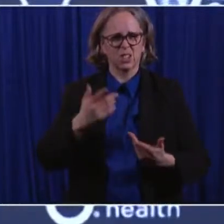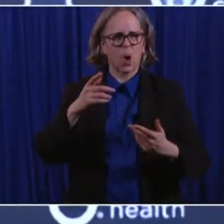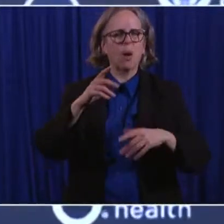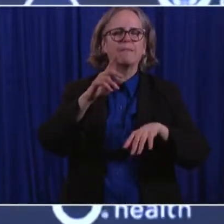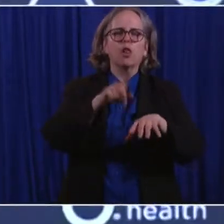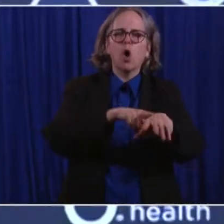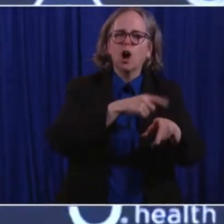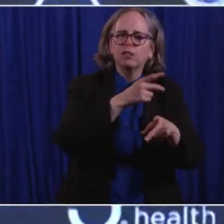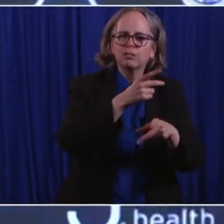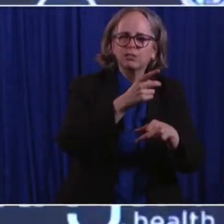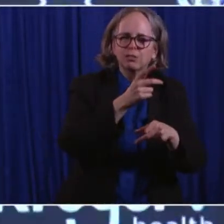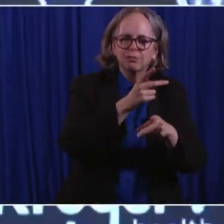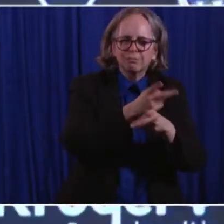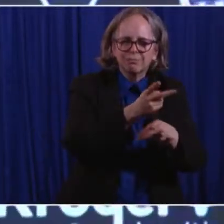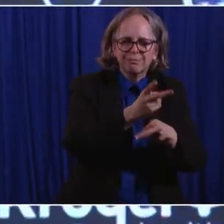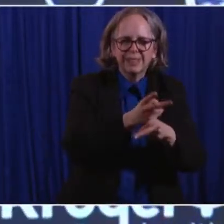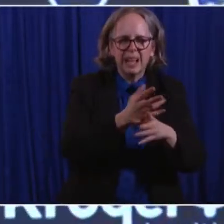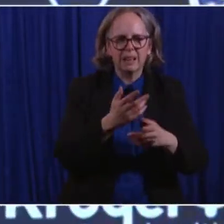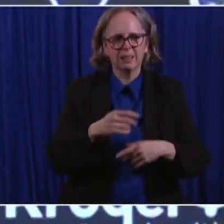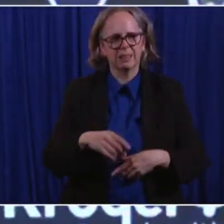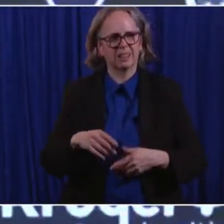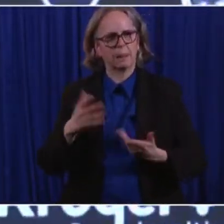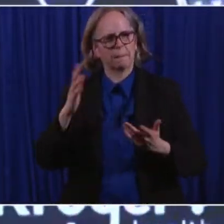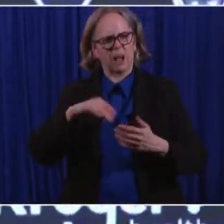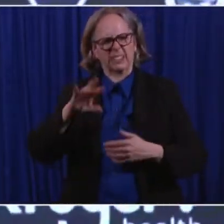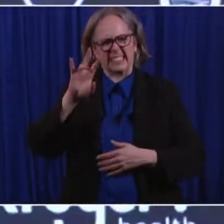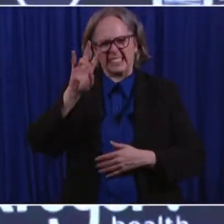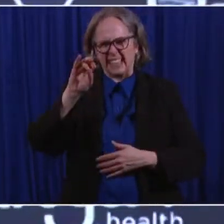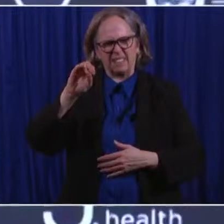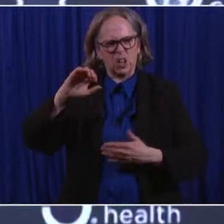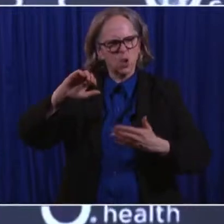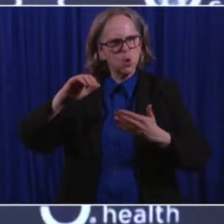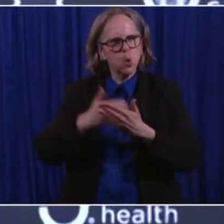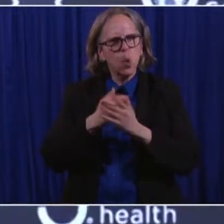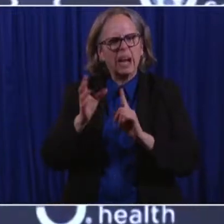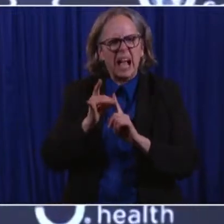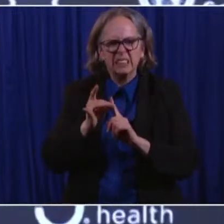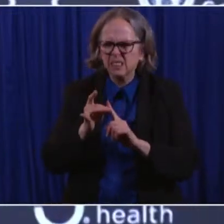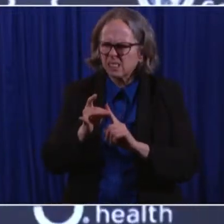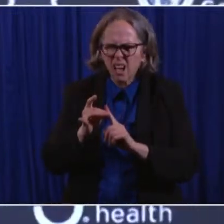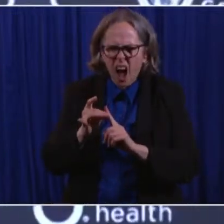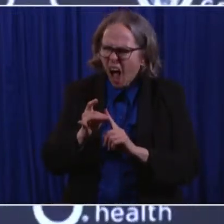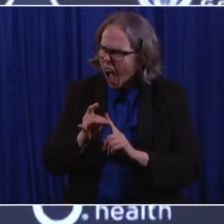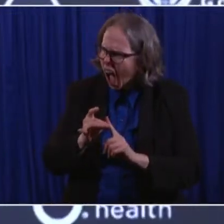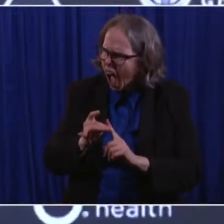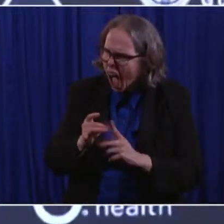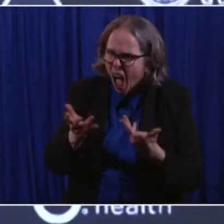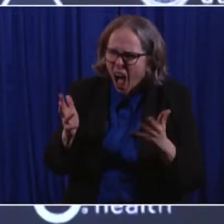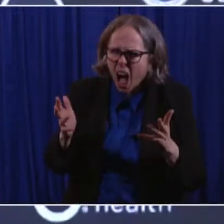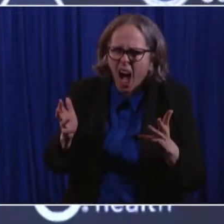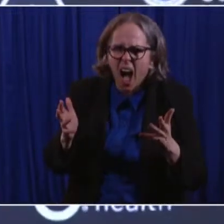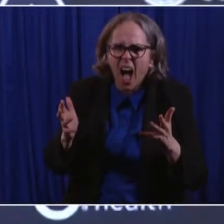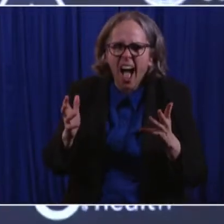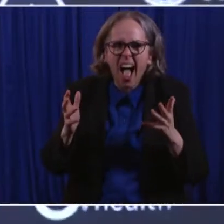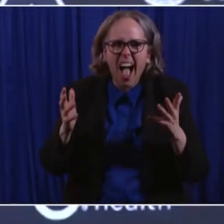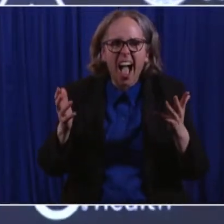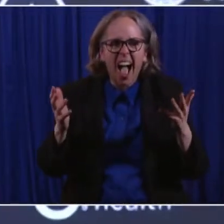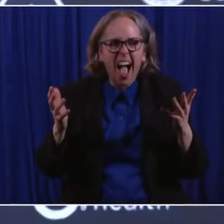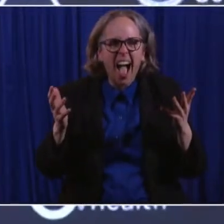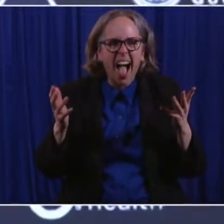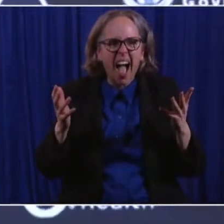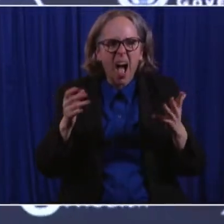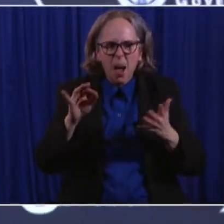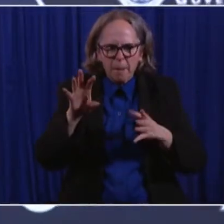COVID cases, just 70. Now, compare that with the 157 new cases reported the previous